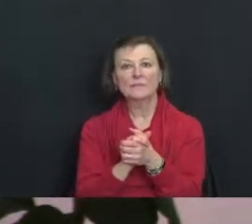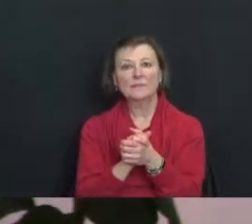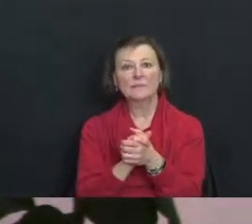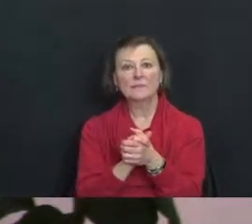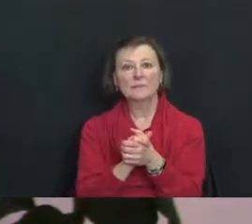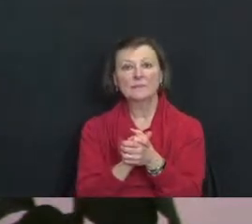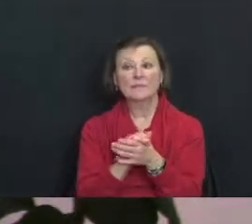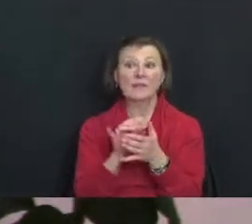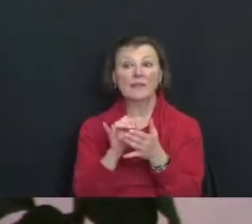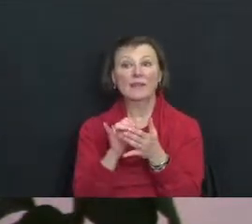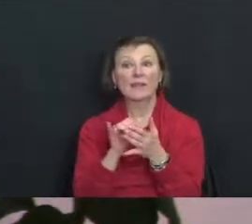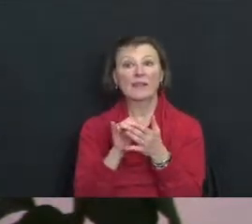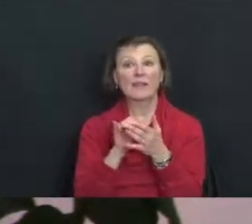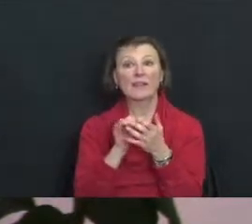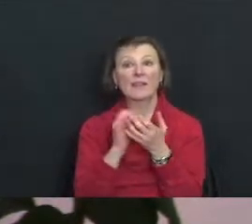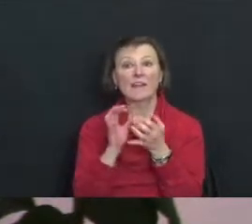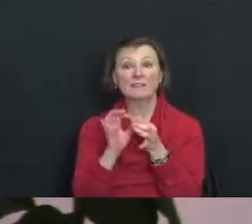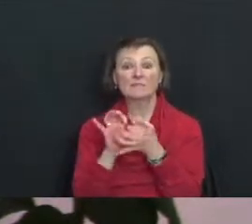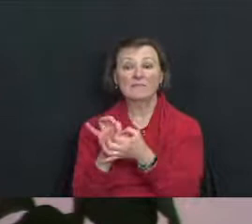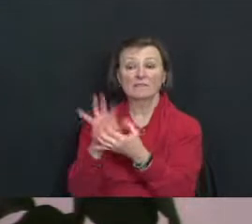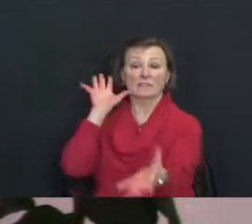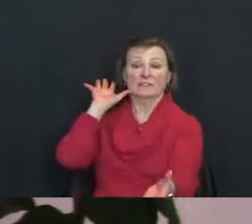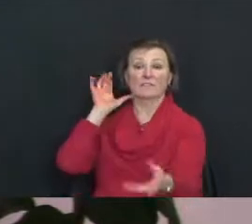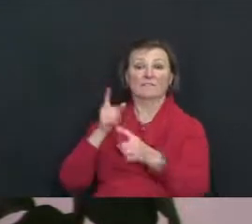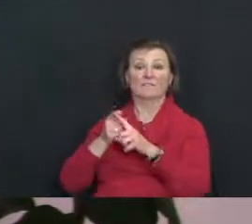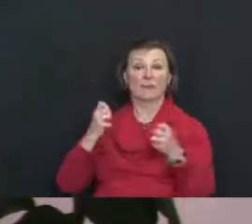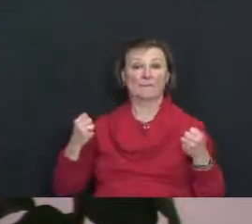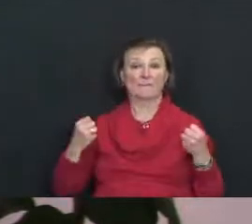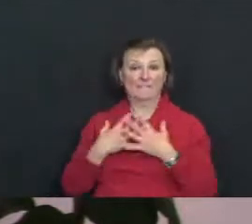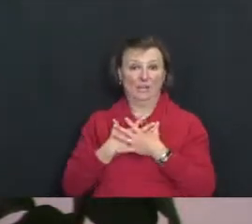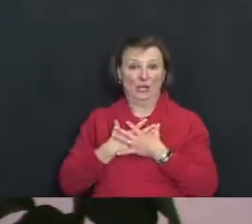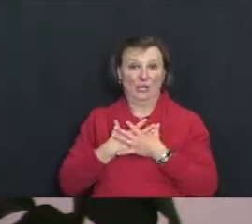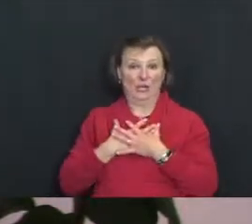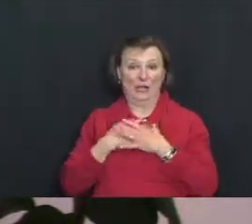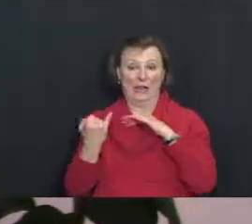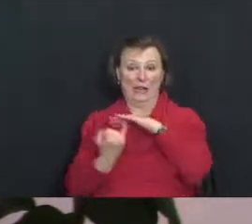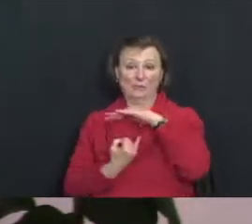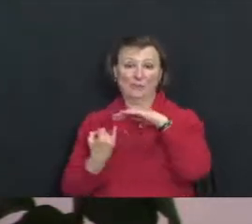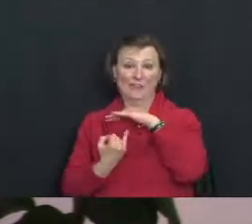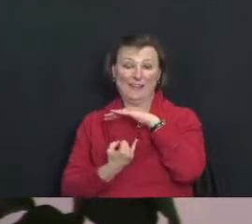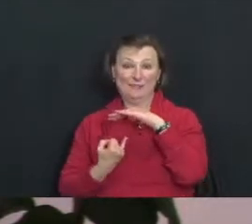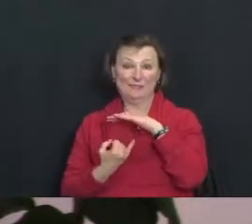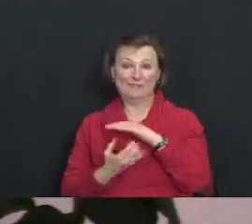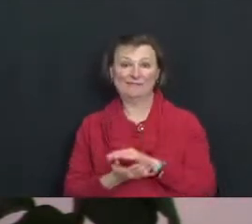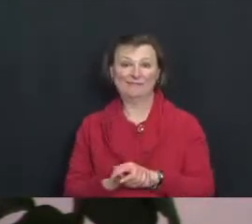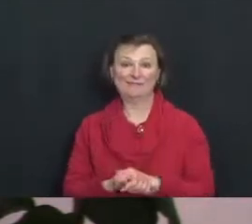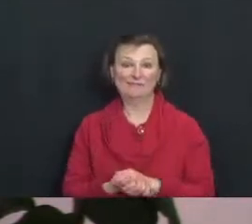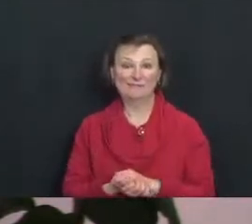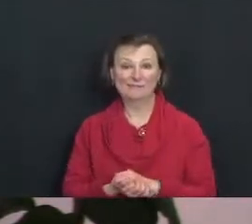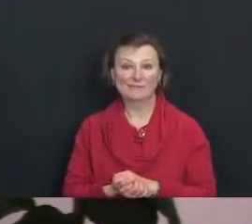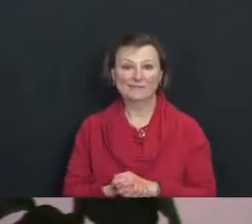which liberate us from fear and isolation.